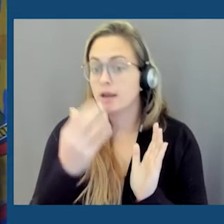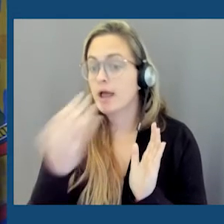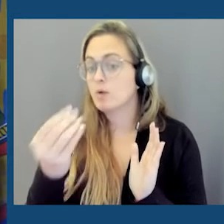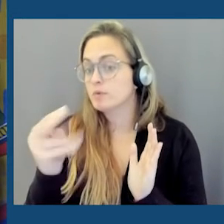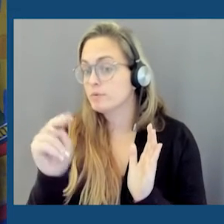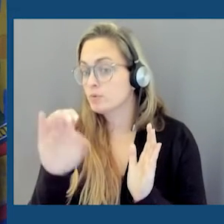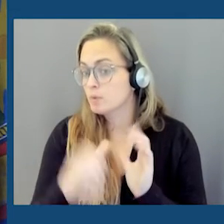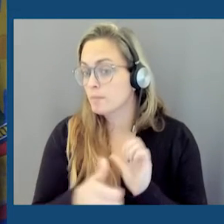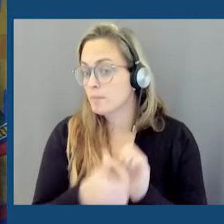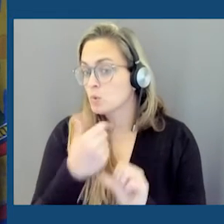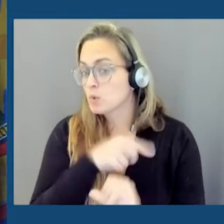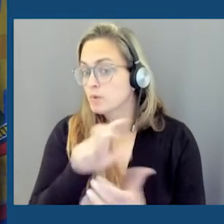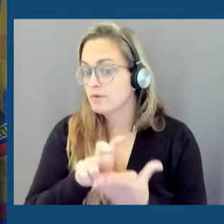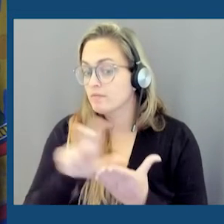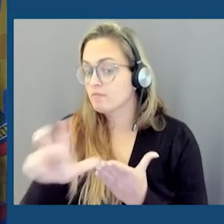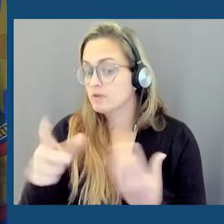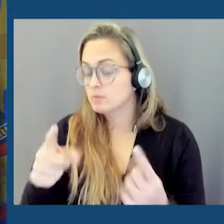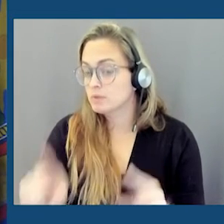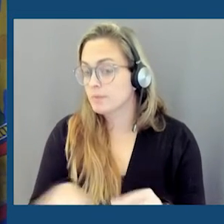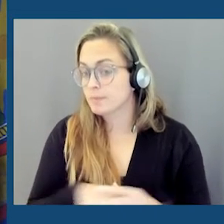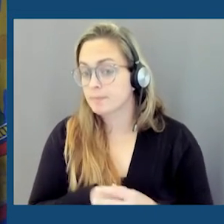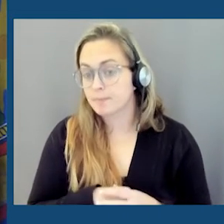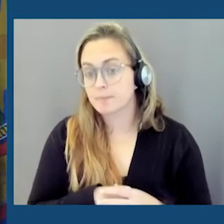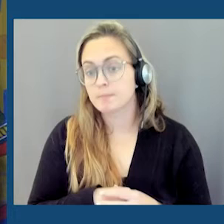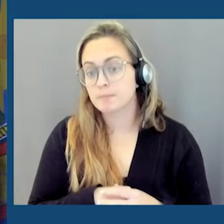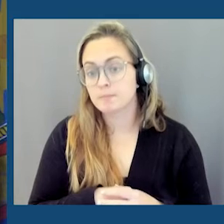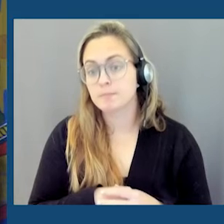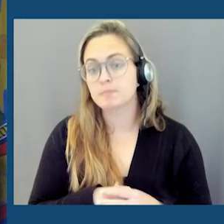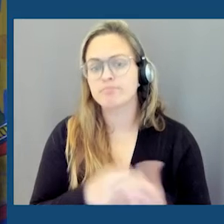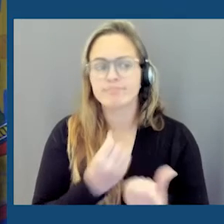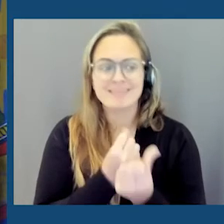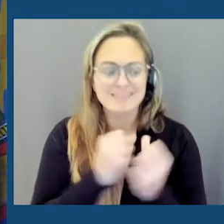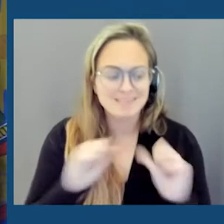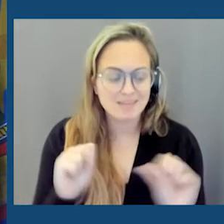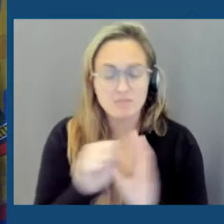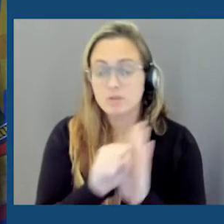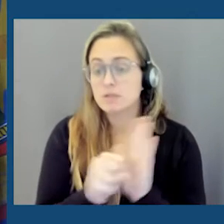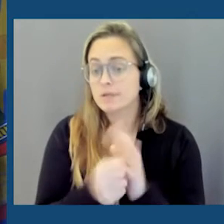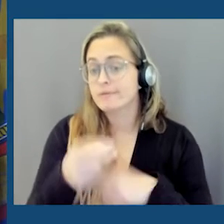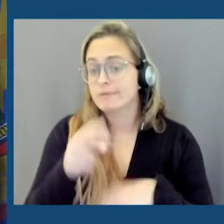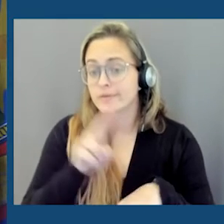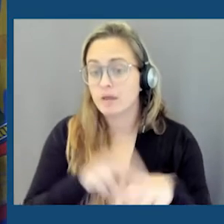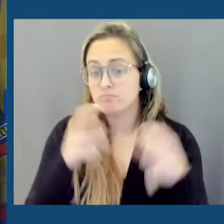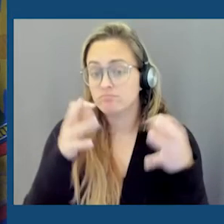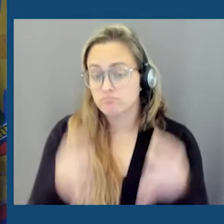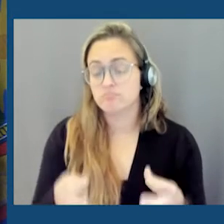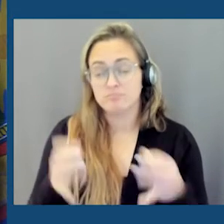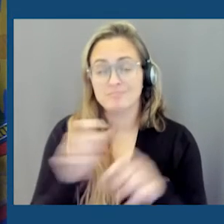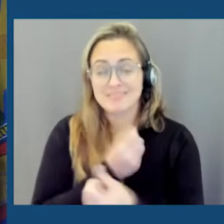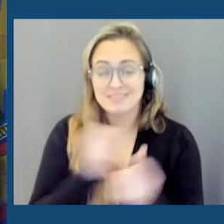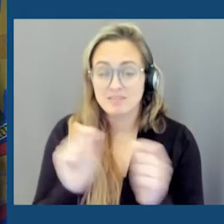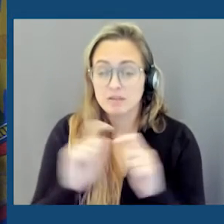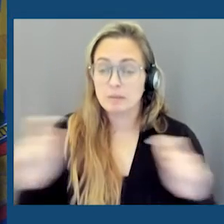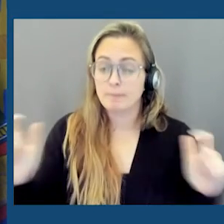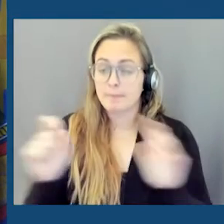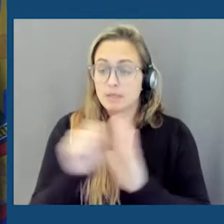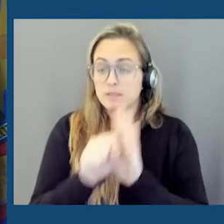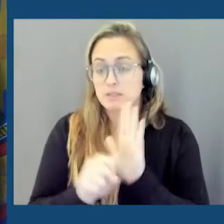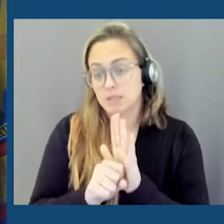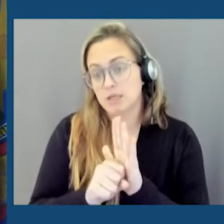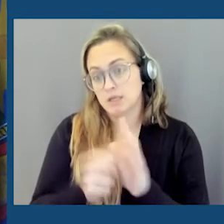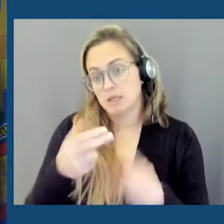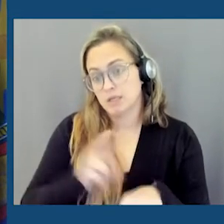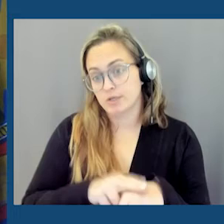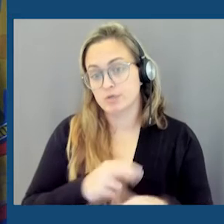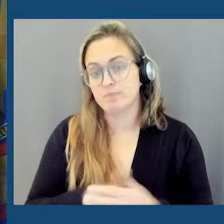of our investments take place, among the safest states in the nation, and certainly the safest, biggest state in the nation. When